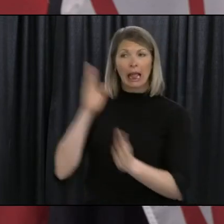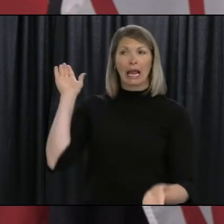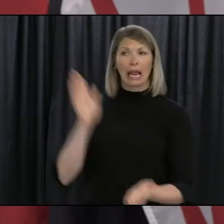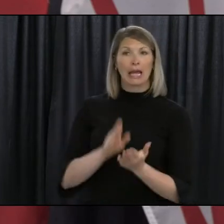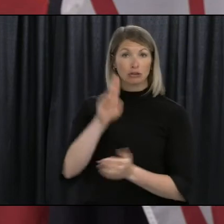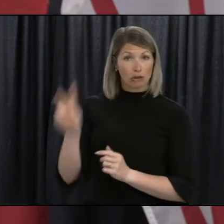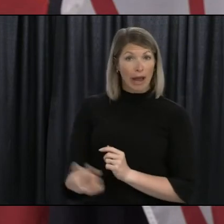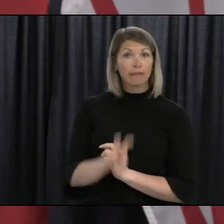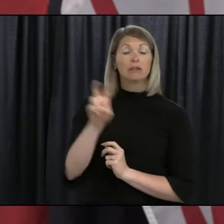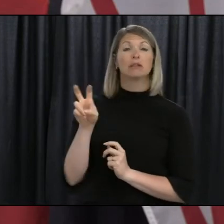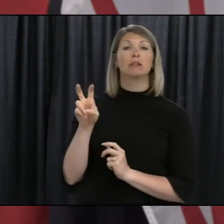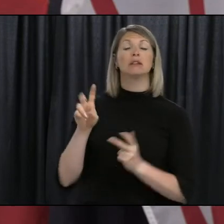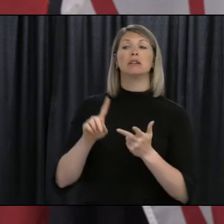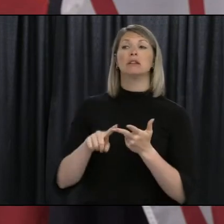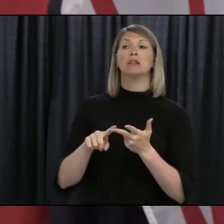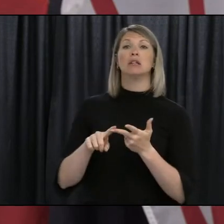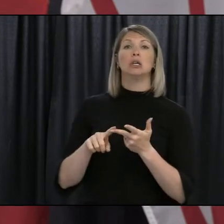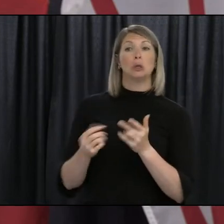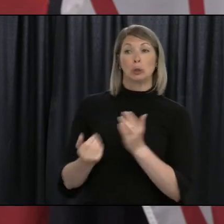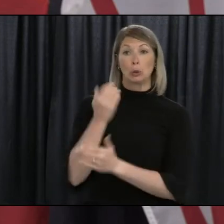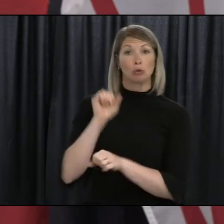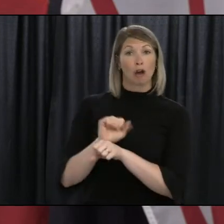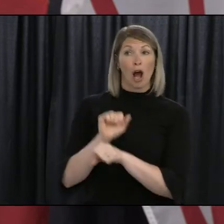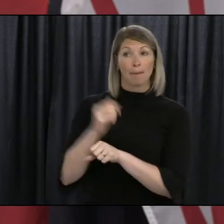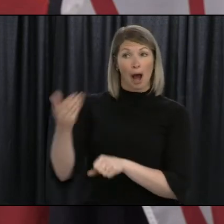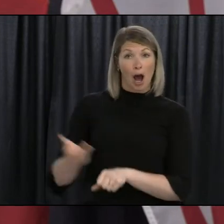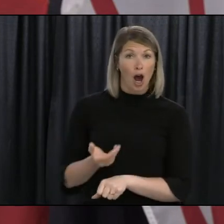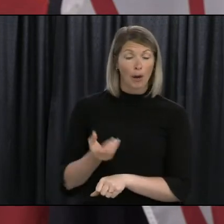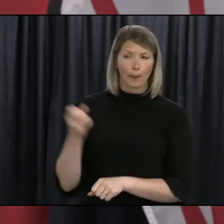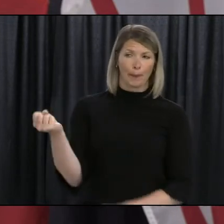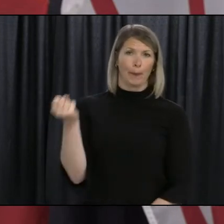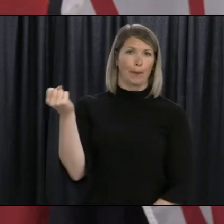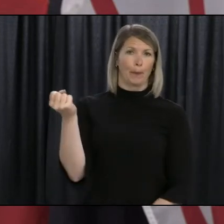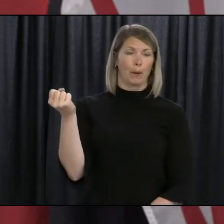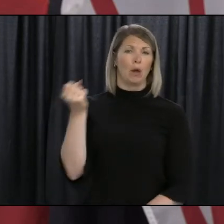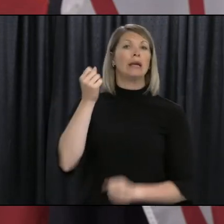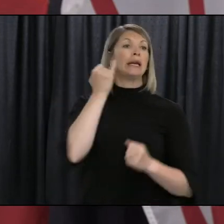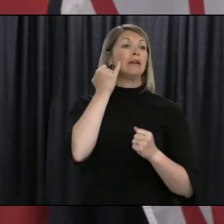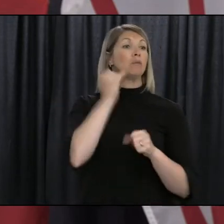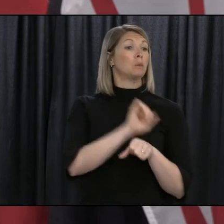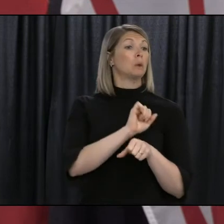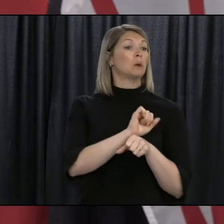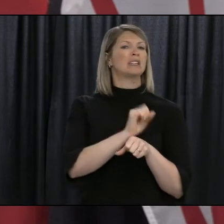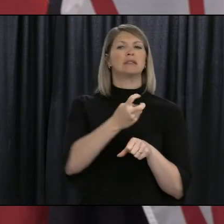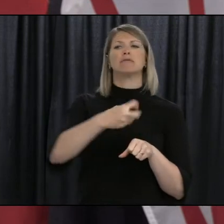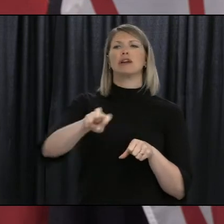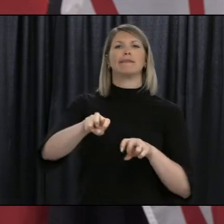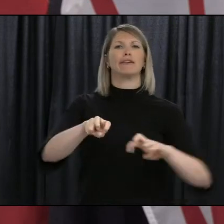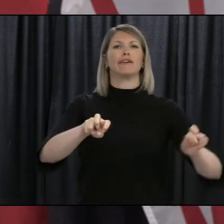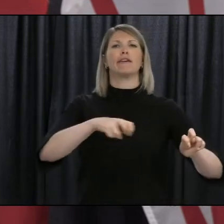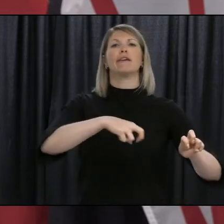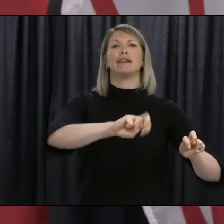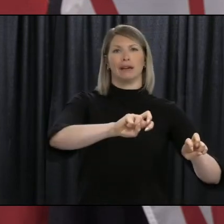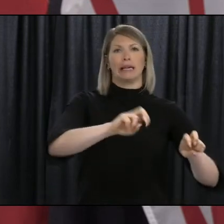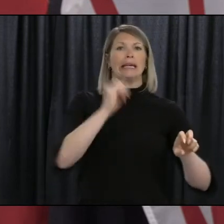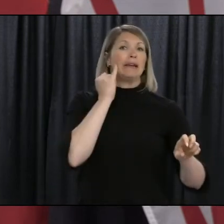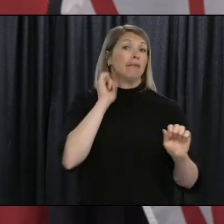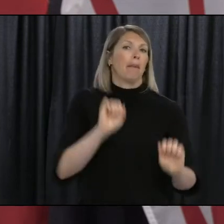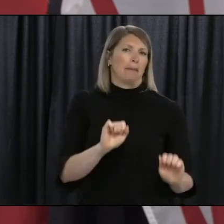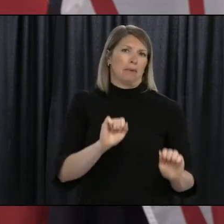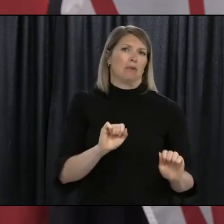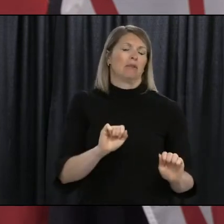recruitment for non-critical positions is on hold with a focus of reassigning existing staff wherever